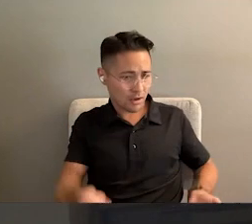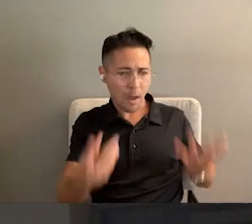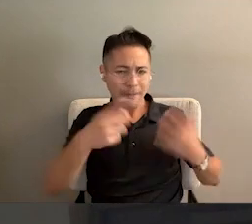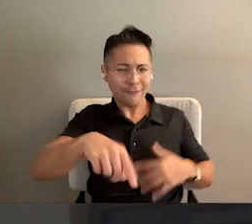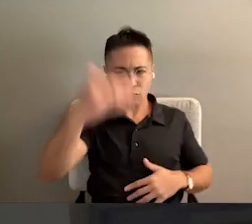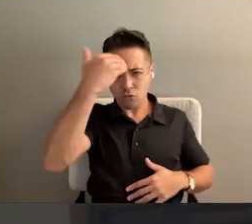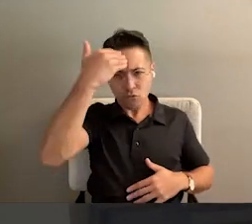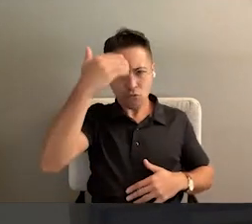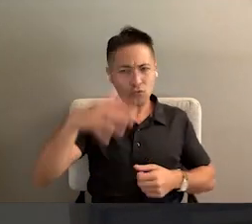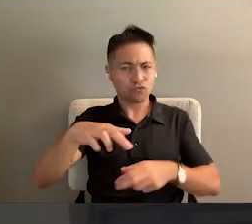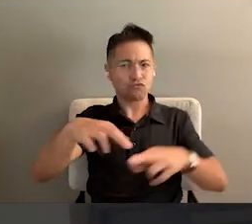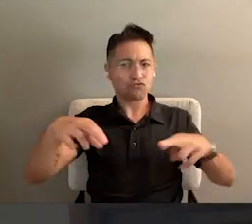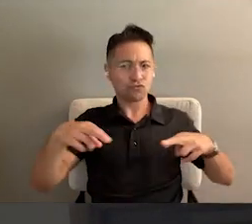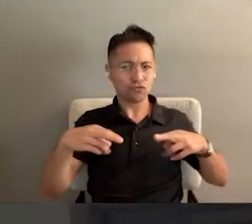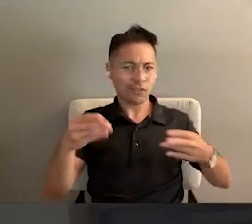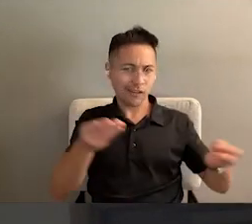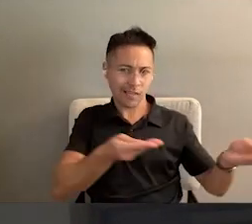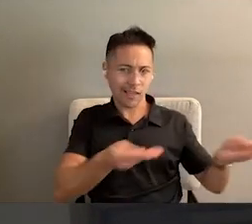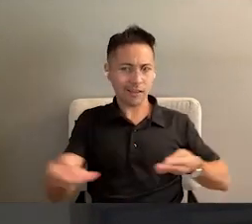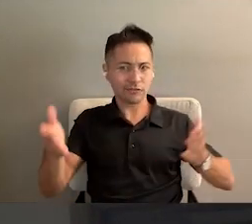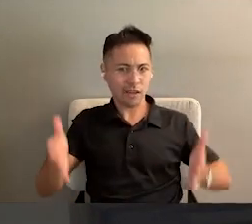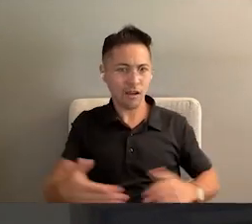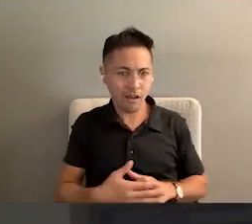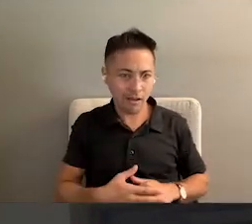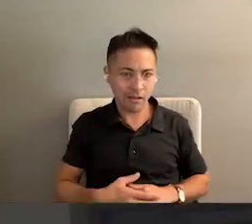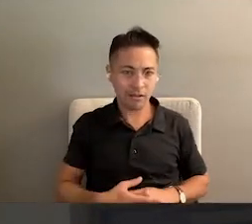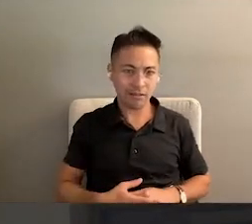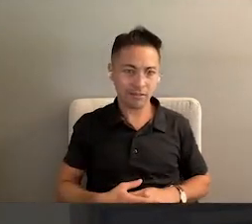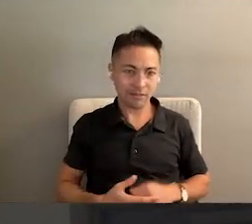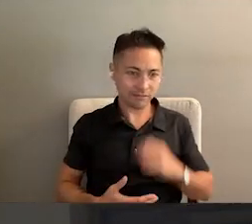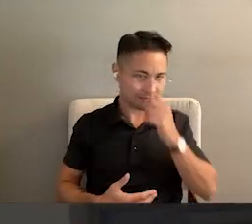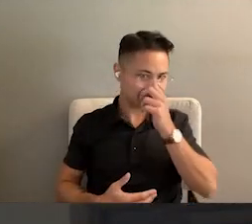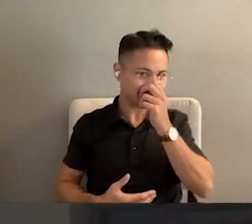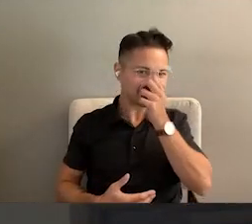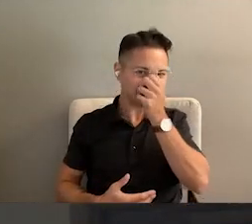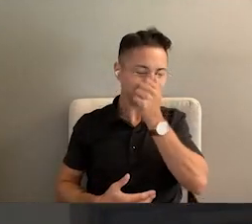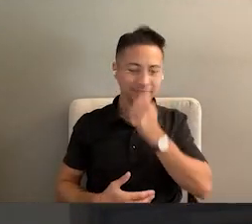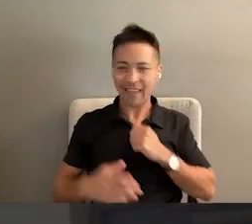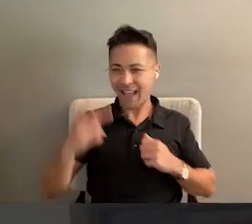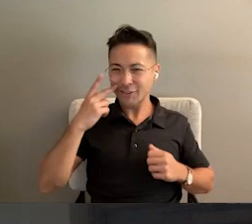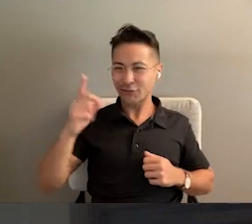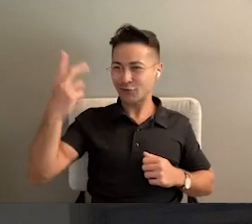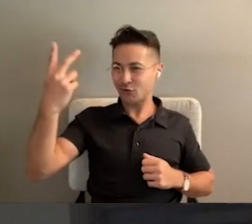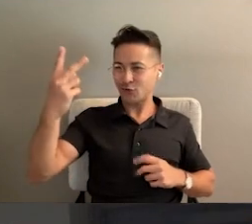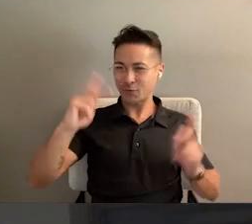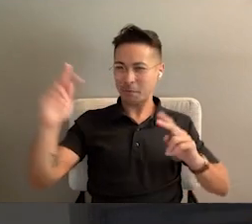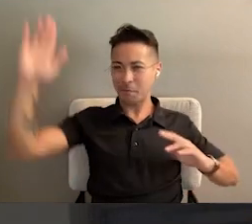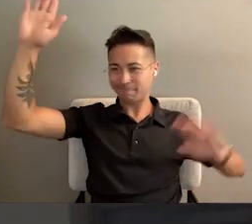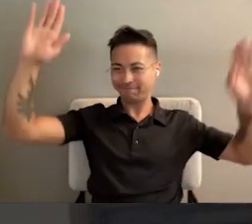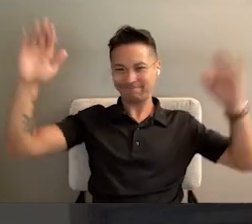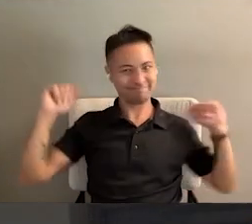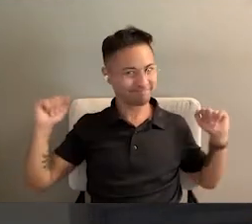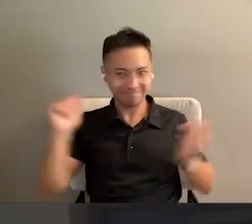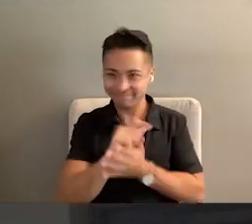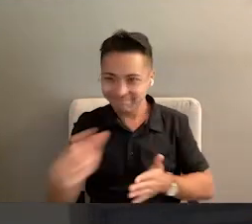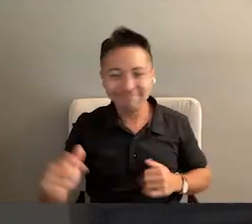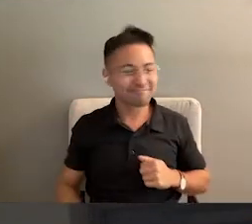Your regional liaisons. How many of you know your regional liaison? Yep, that's about